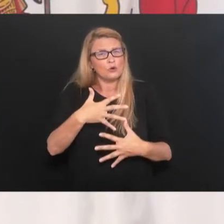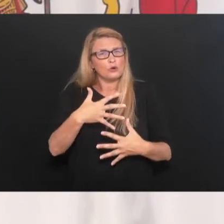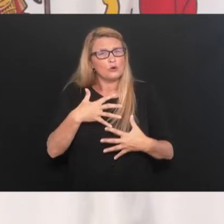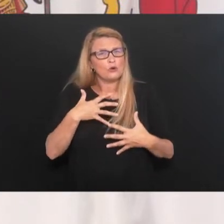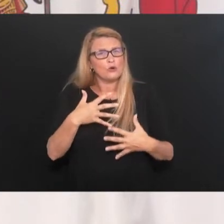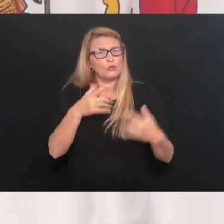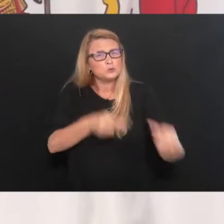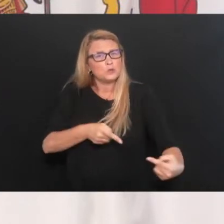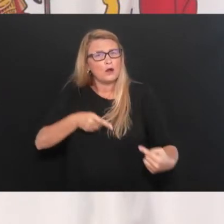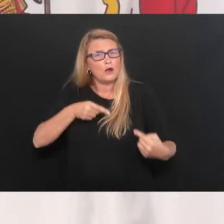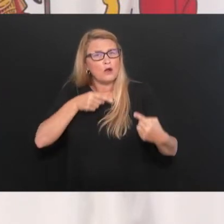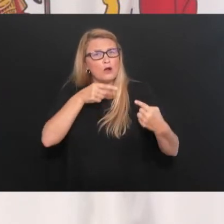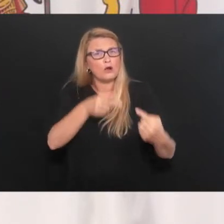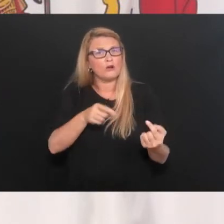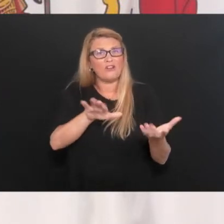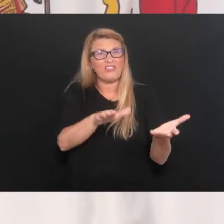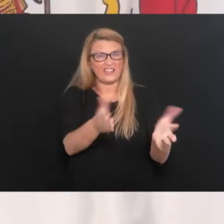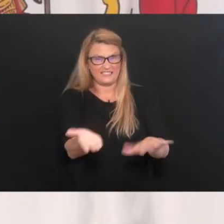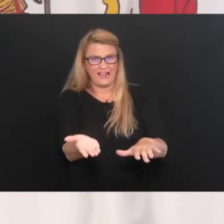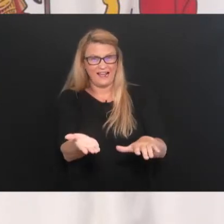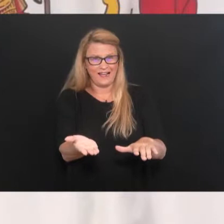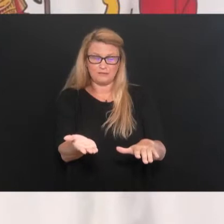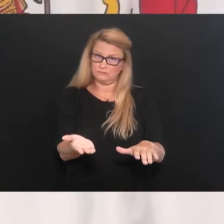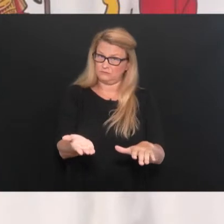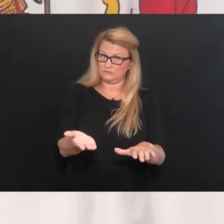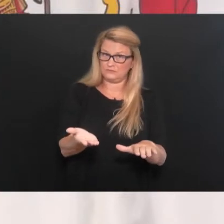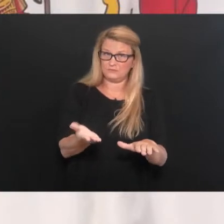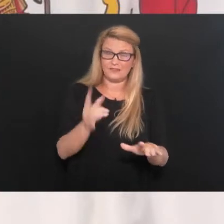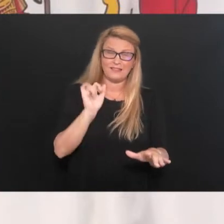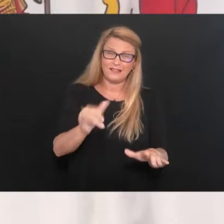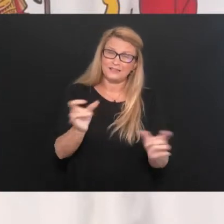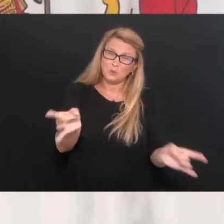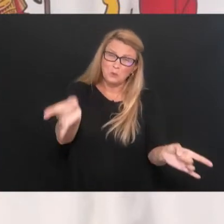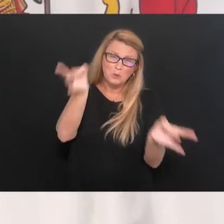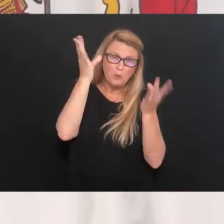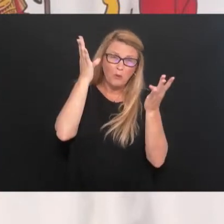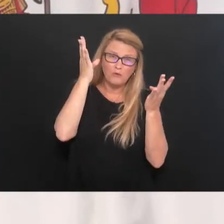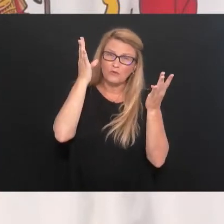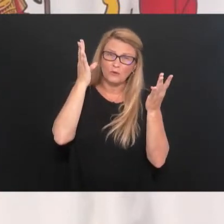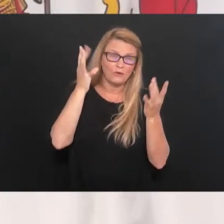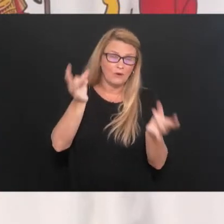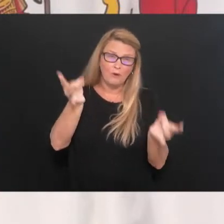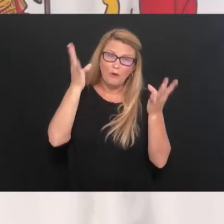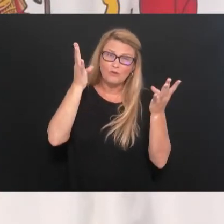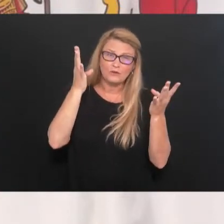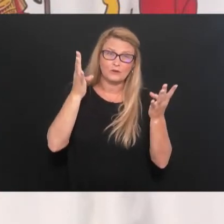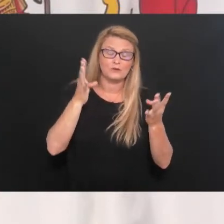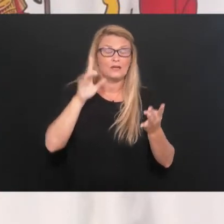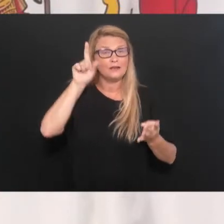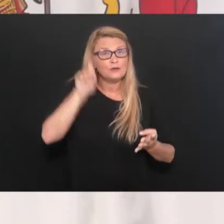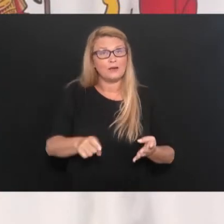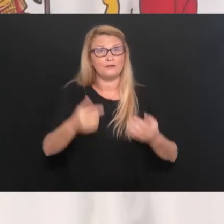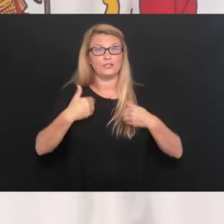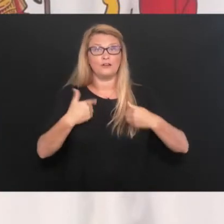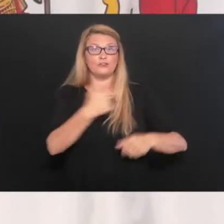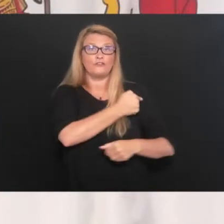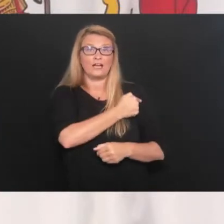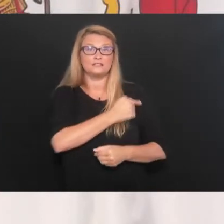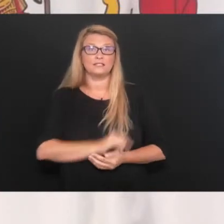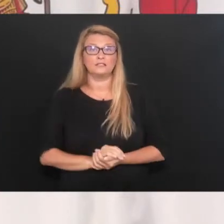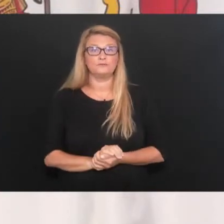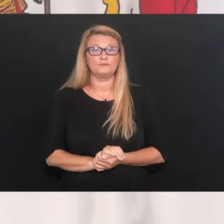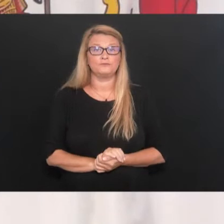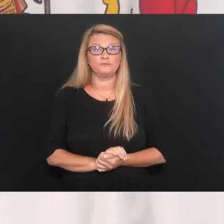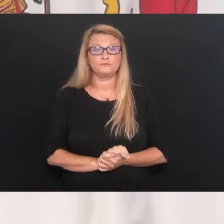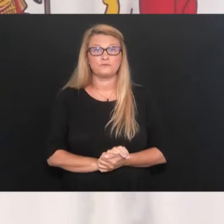and finally passing away? It is absolutely tragic beyond belief. You have got to get vaccinated. I